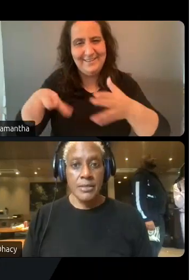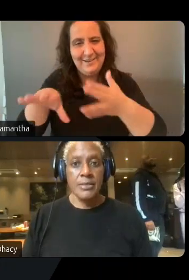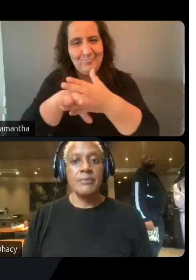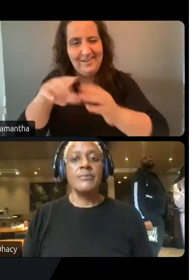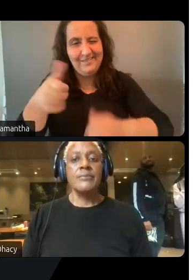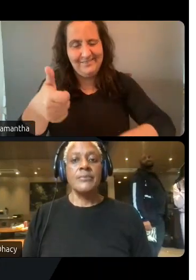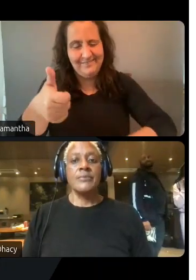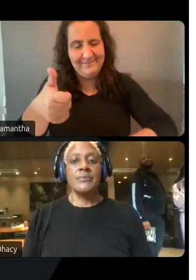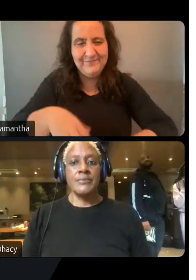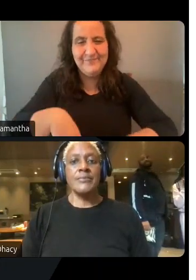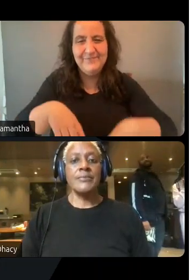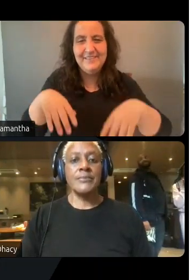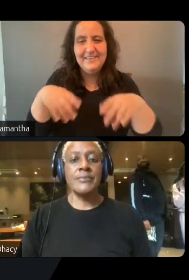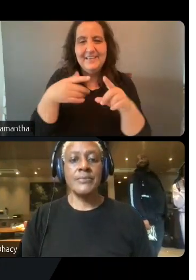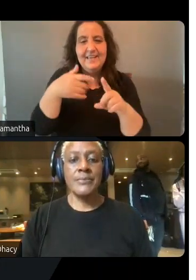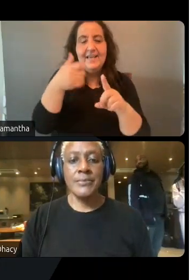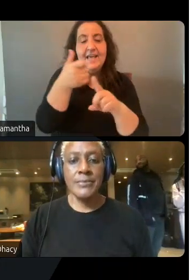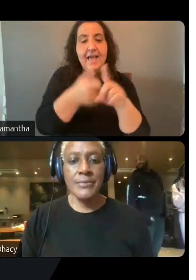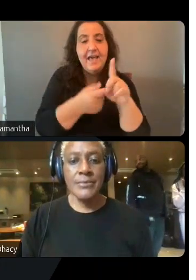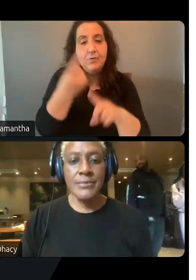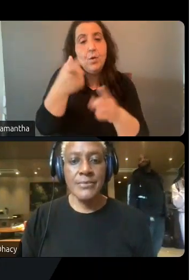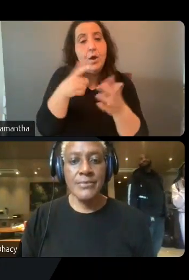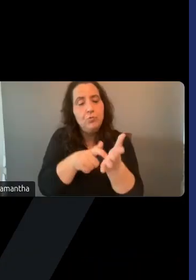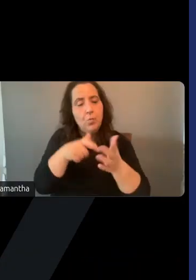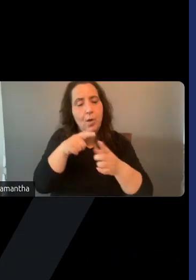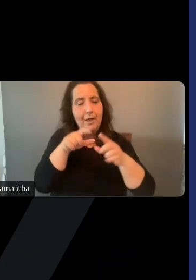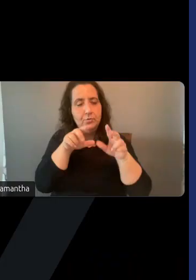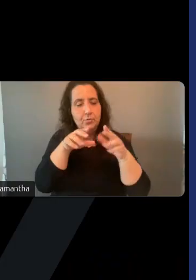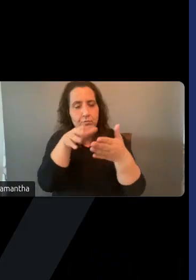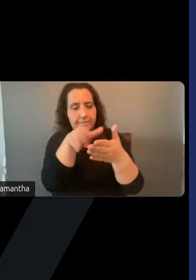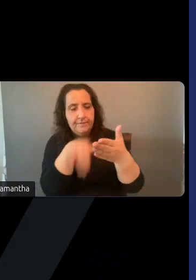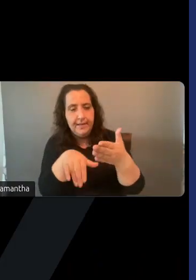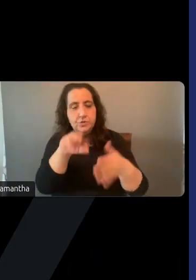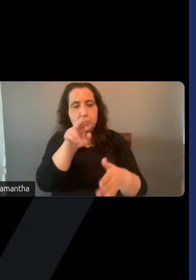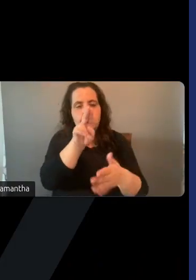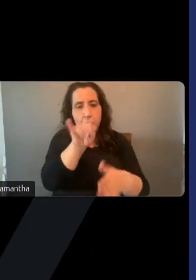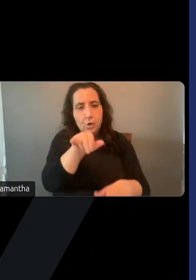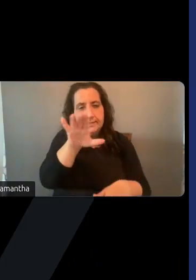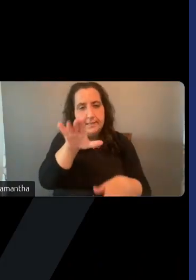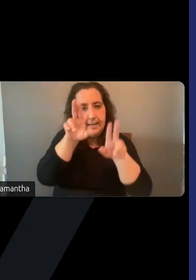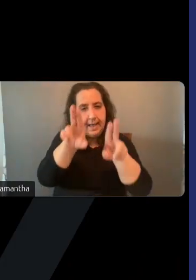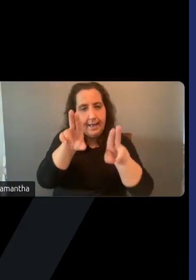Everyone must complete the New York City teacher application on